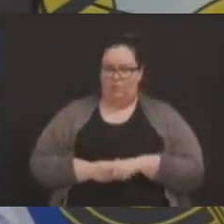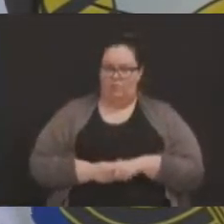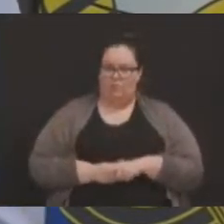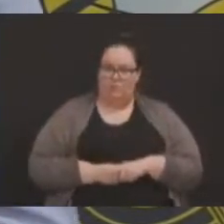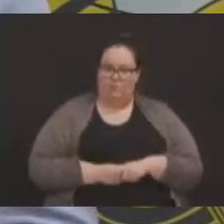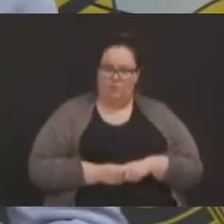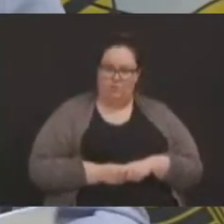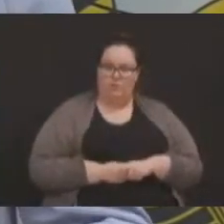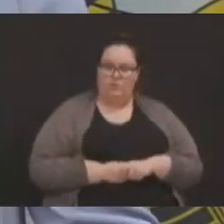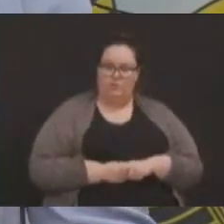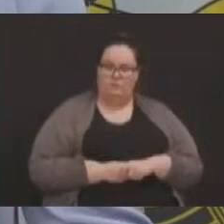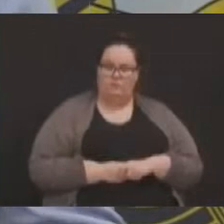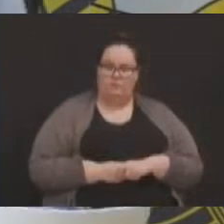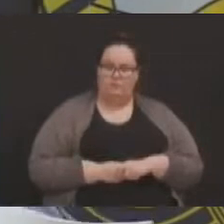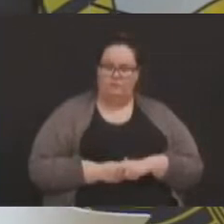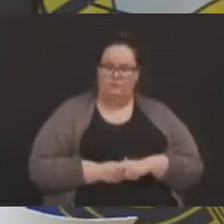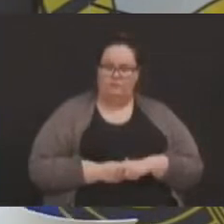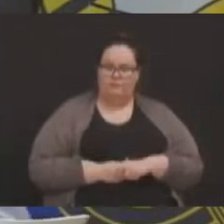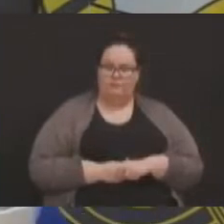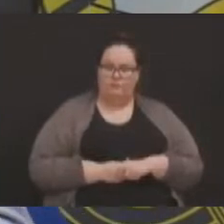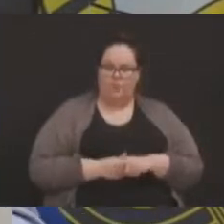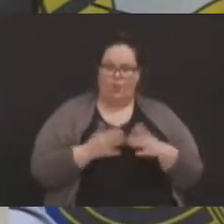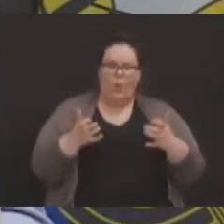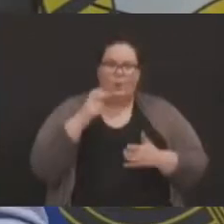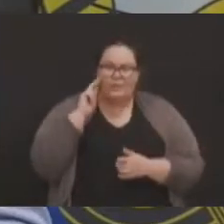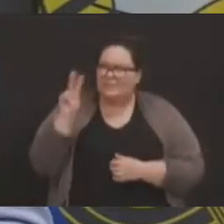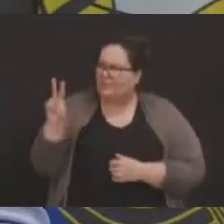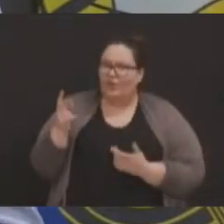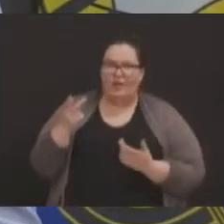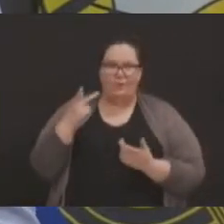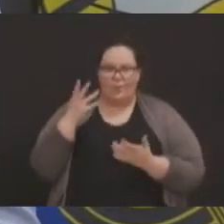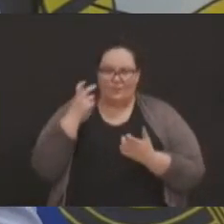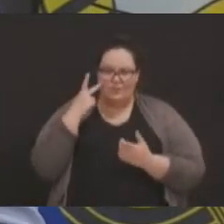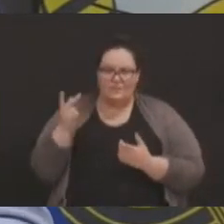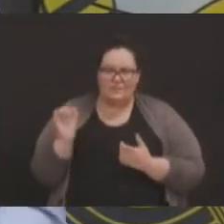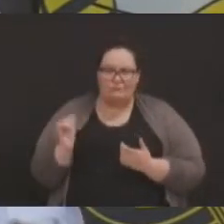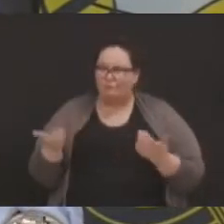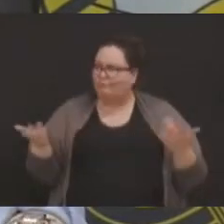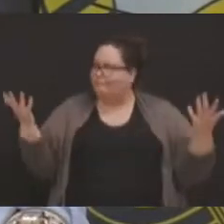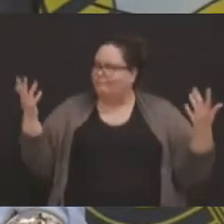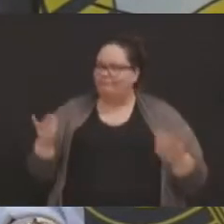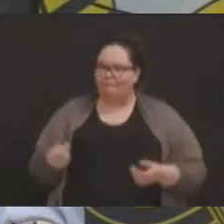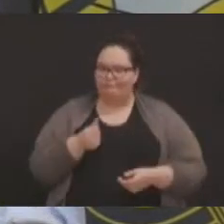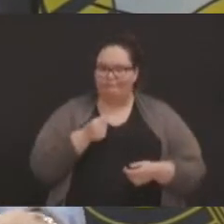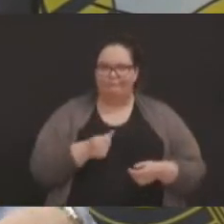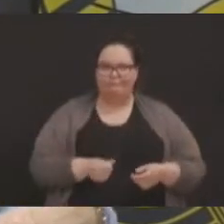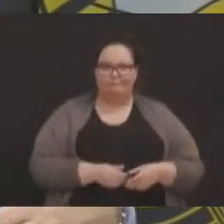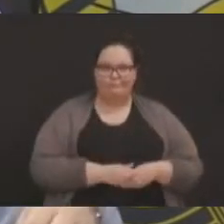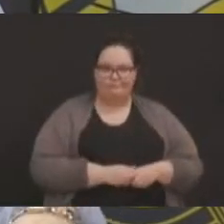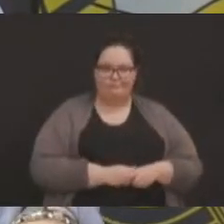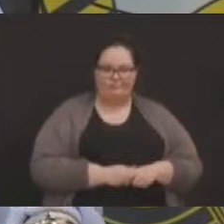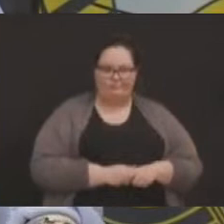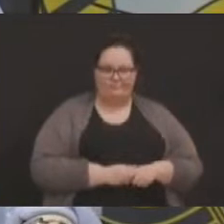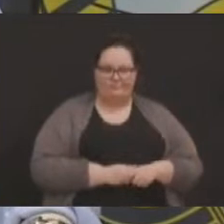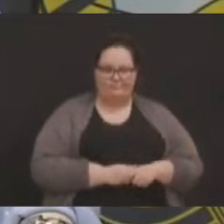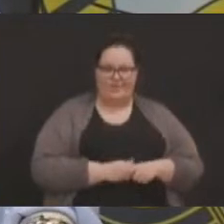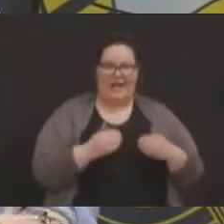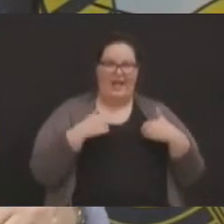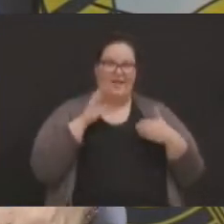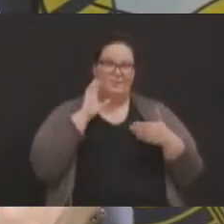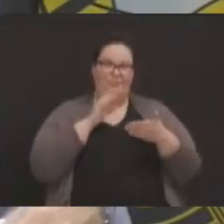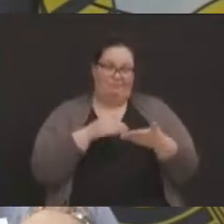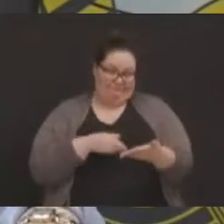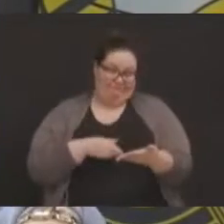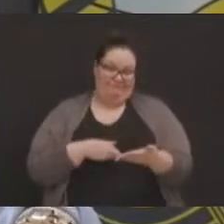I have them here. Okay, you see them on your screen, and I'm going to show the first one. Slide for Zone 1. In